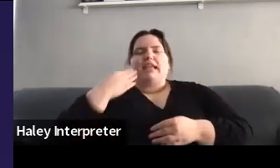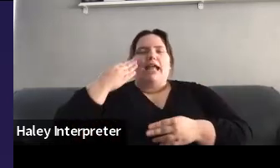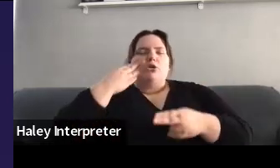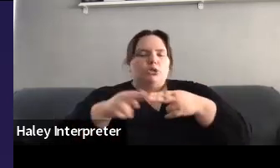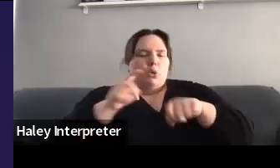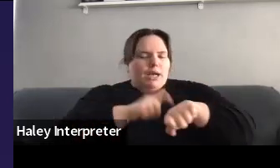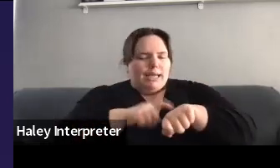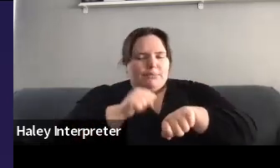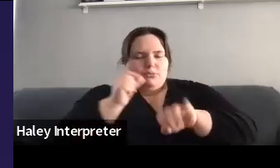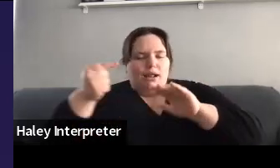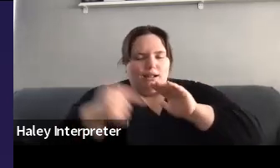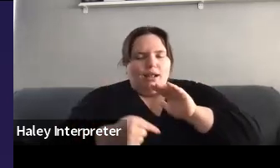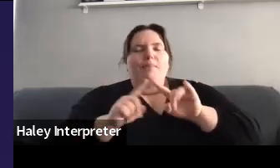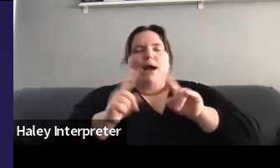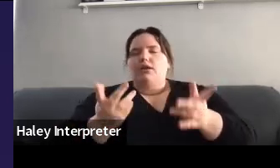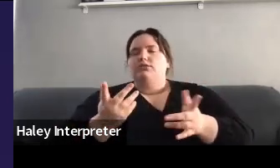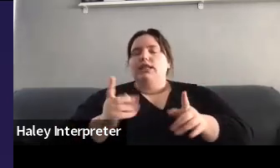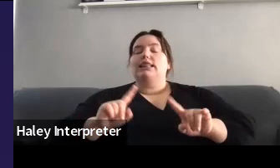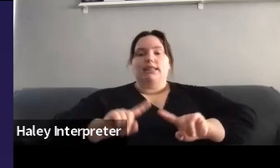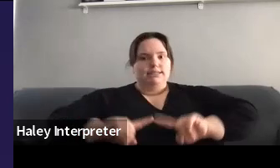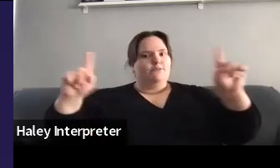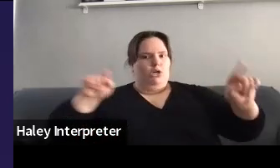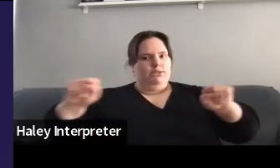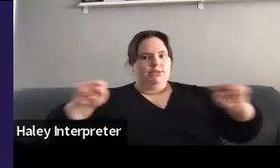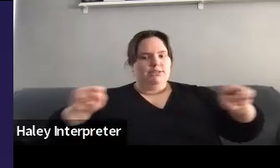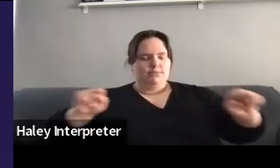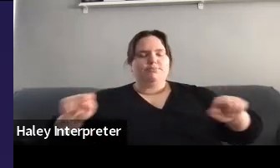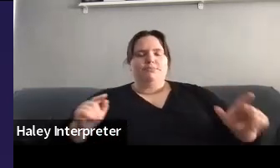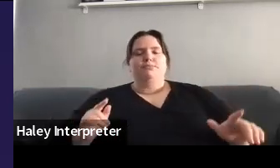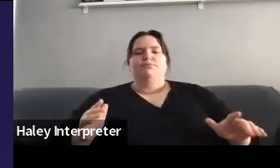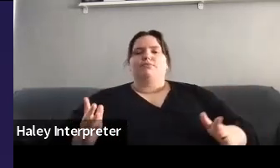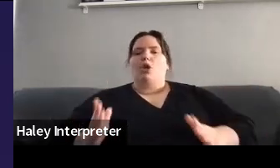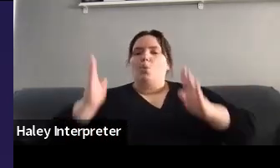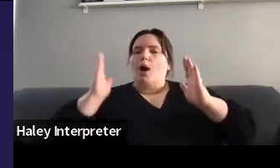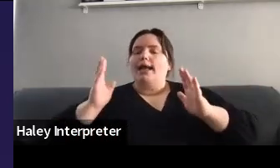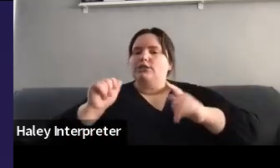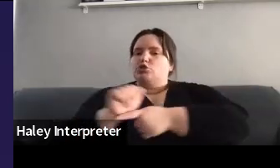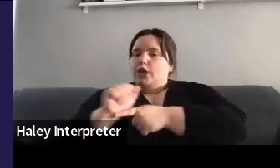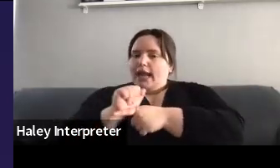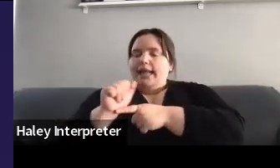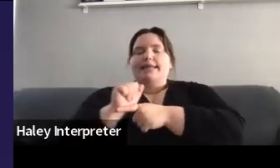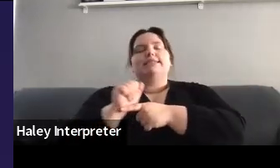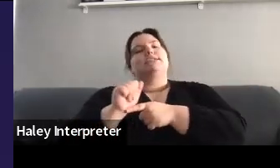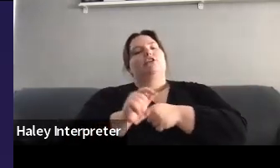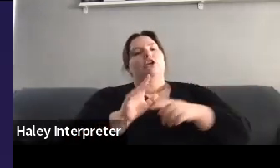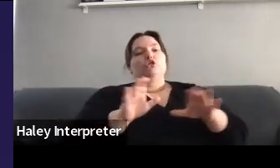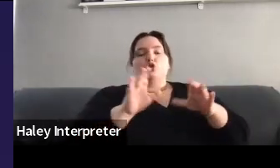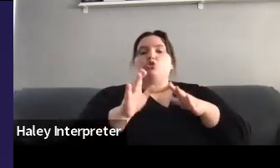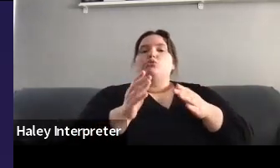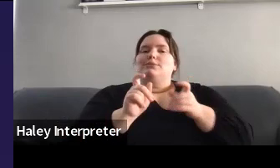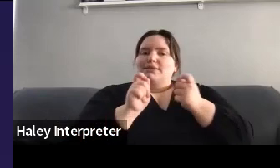of that. But there is a difference in the way that they are trained to perform a specific